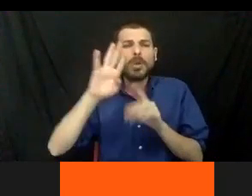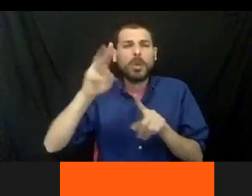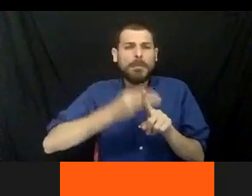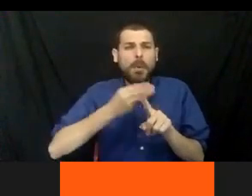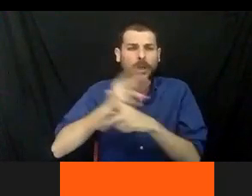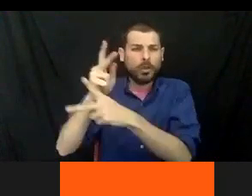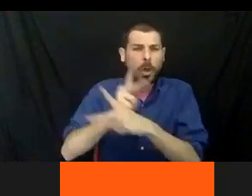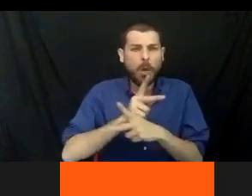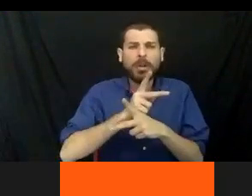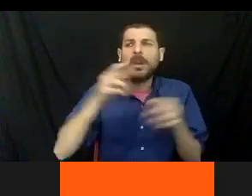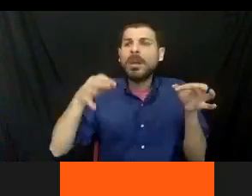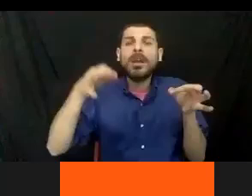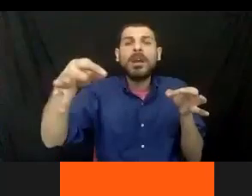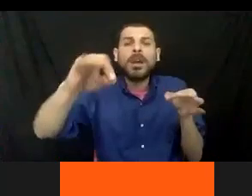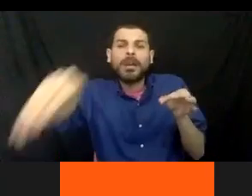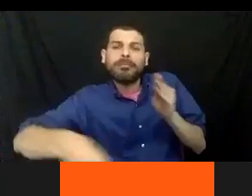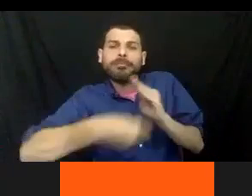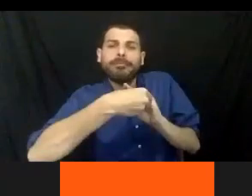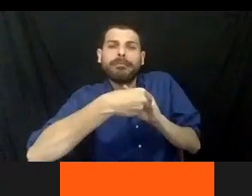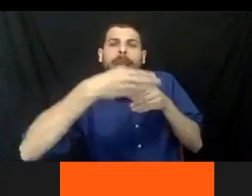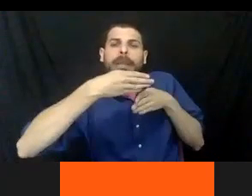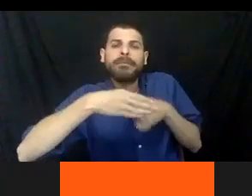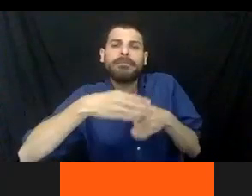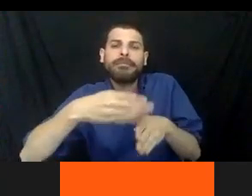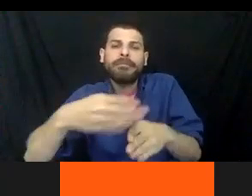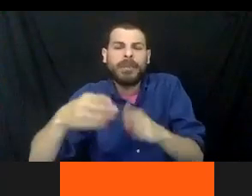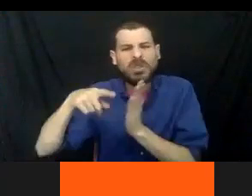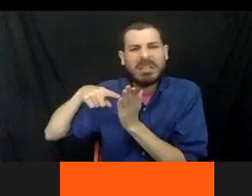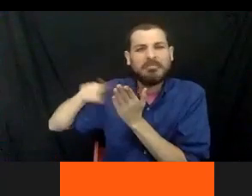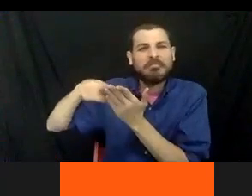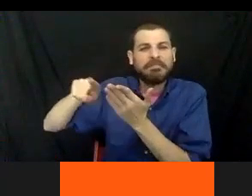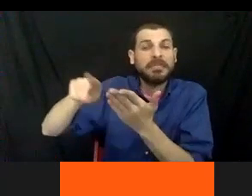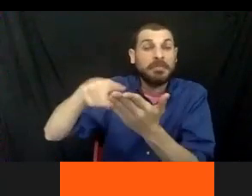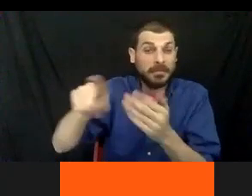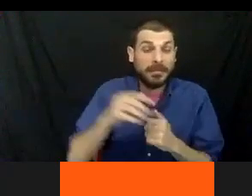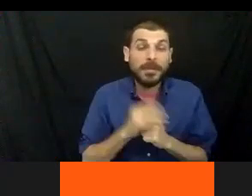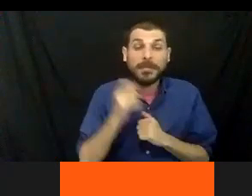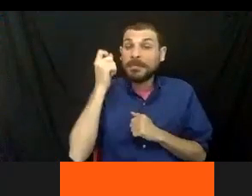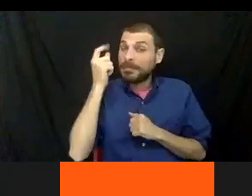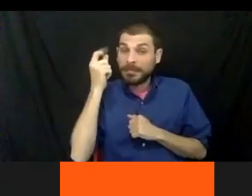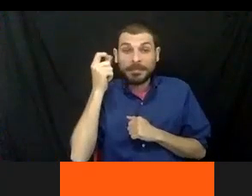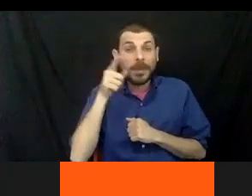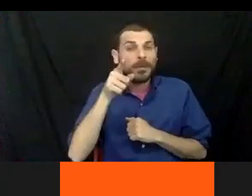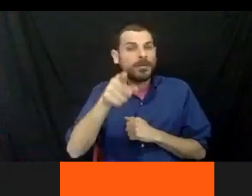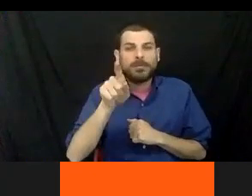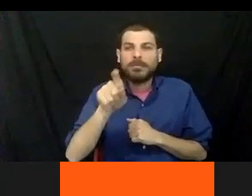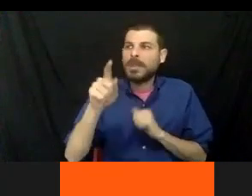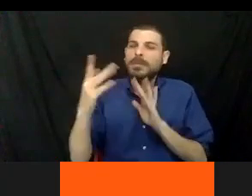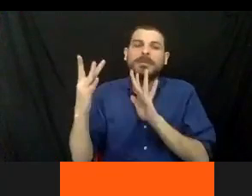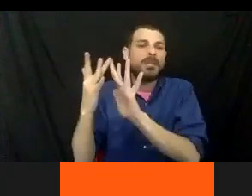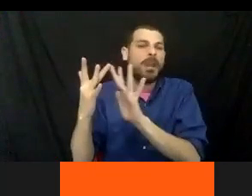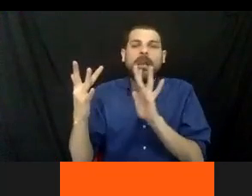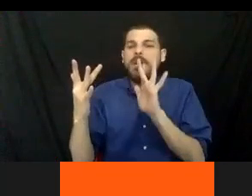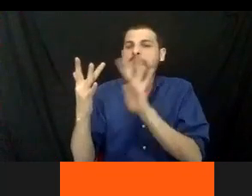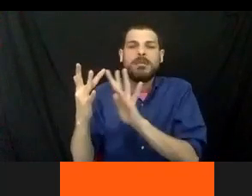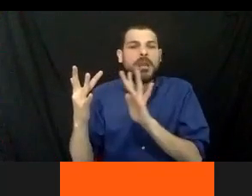Freddie Mac loans, servicers are required to reach out to borrowers in forbearance about 30 days